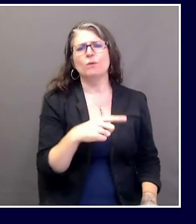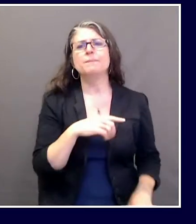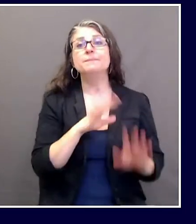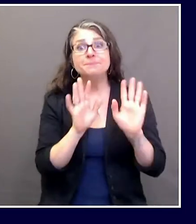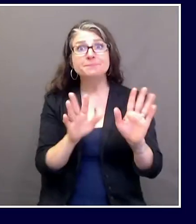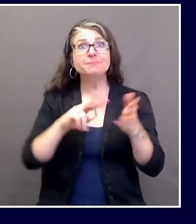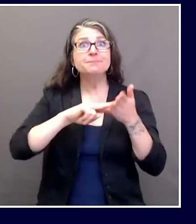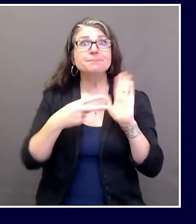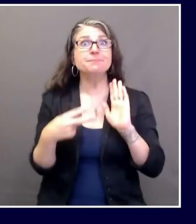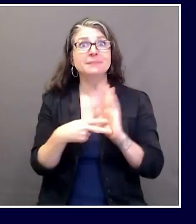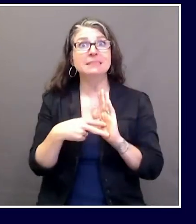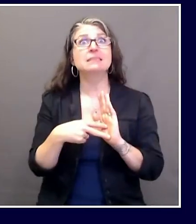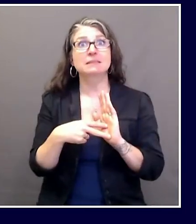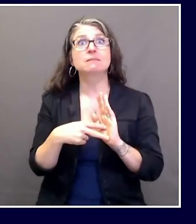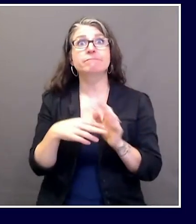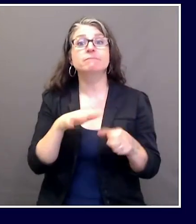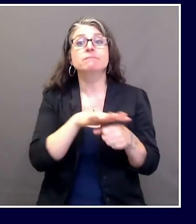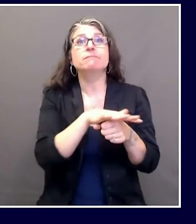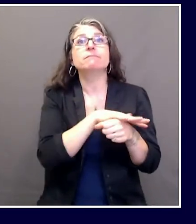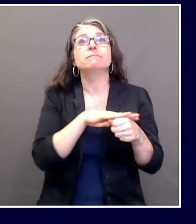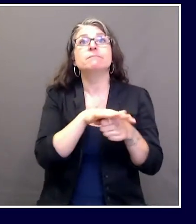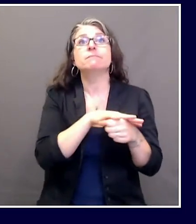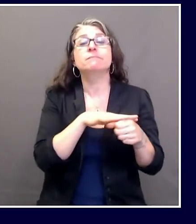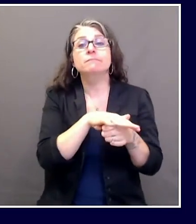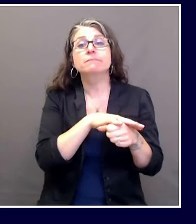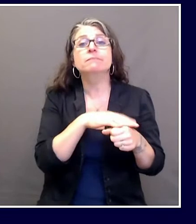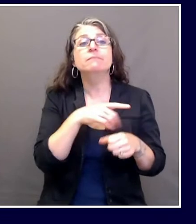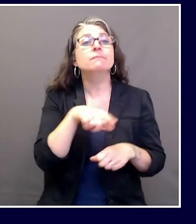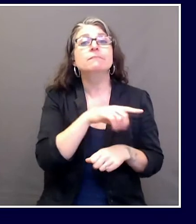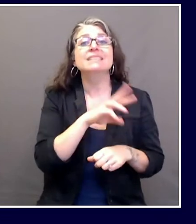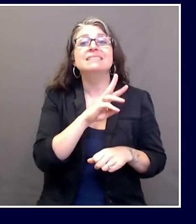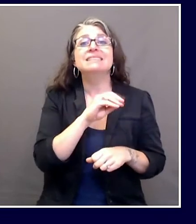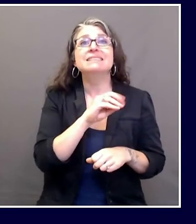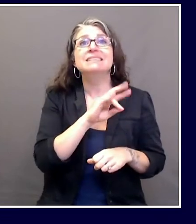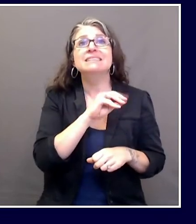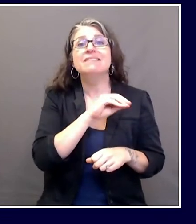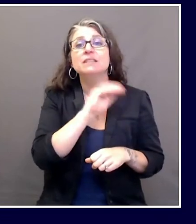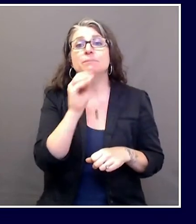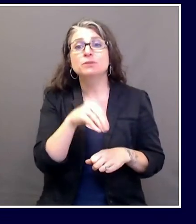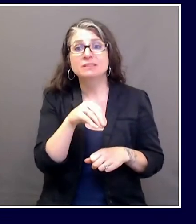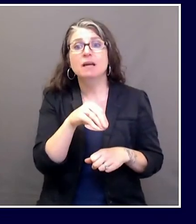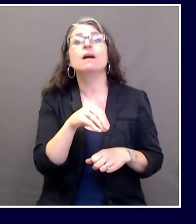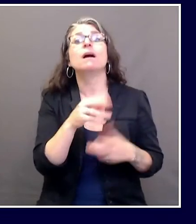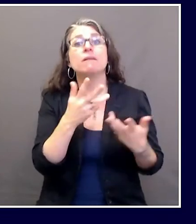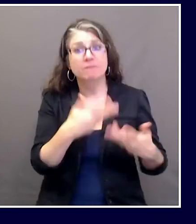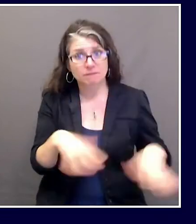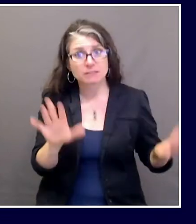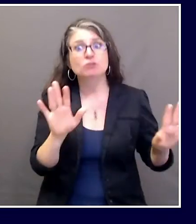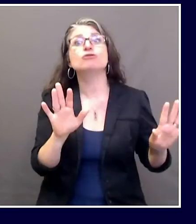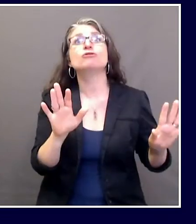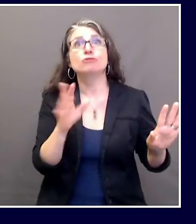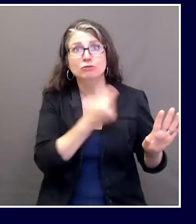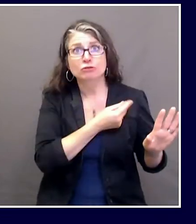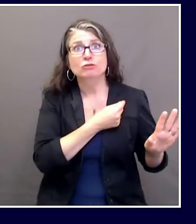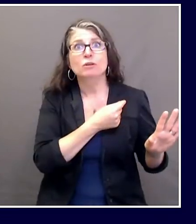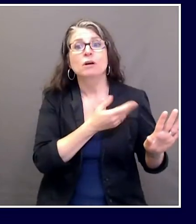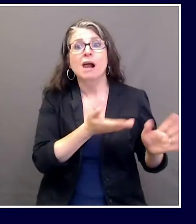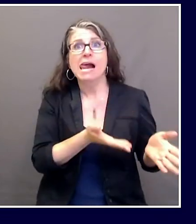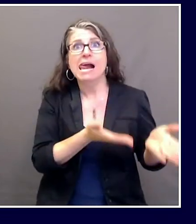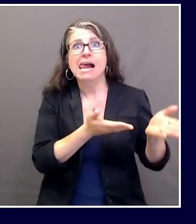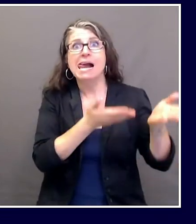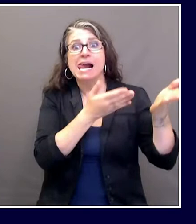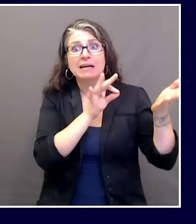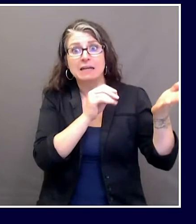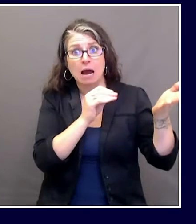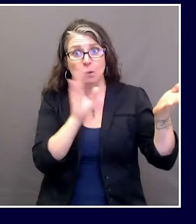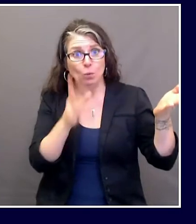closer to 80 and 90, and then dispatching the other resources that we have to those other areas. Is that kind of what I'm understanding? I think that's